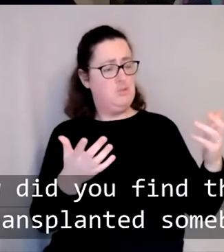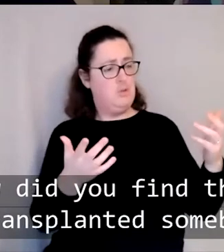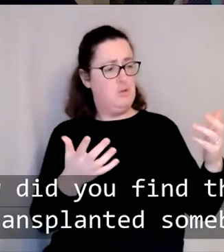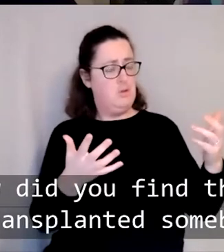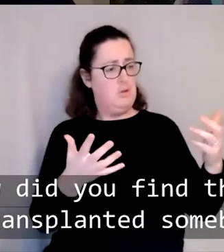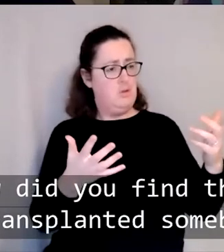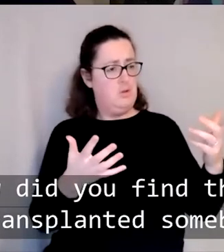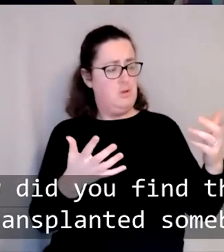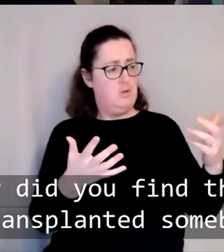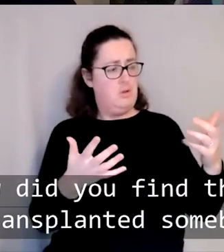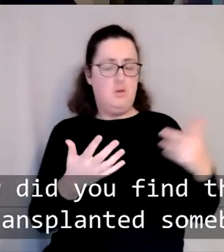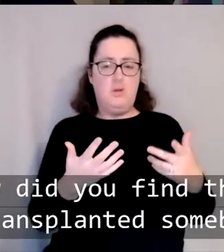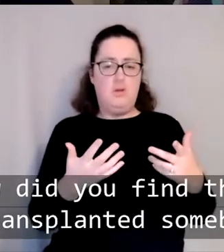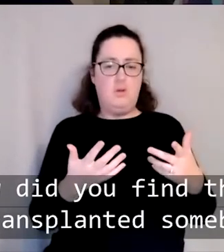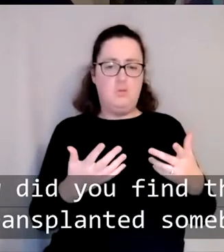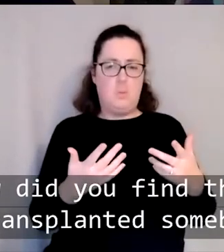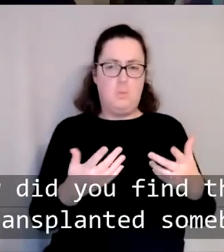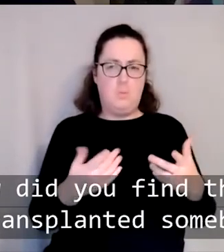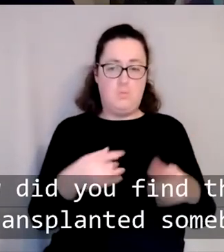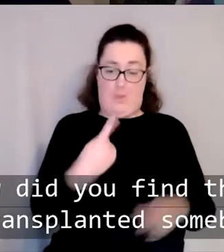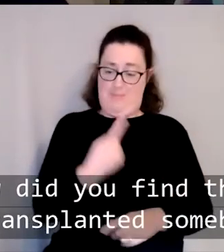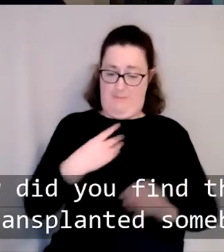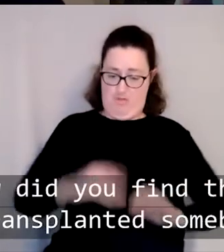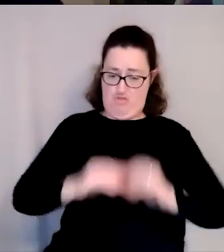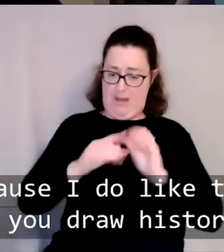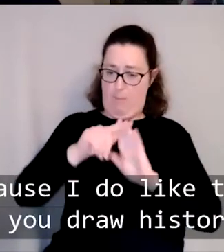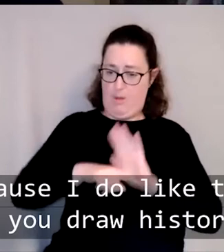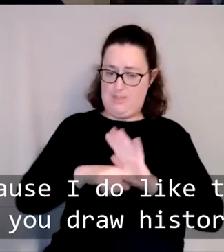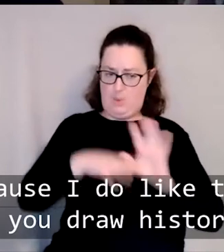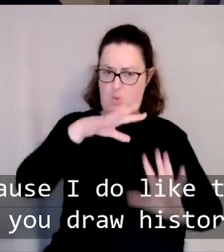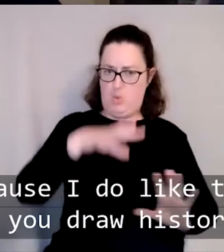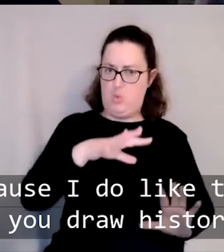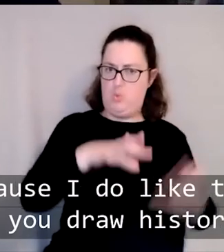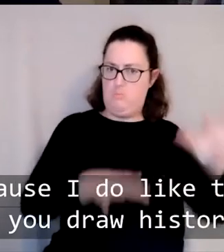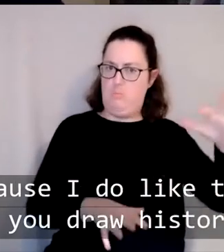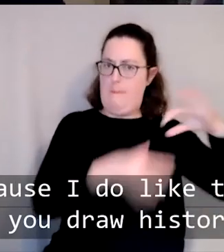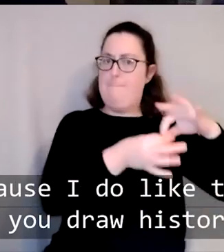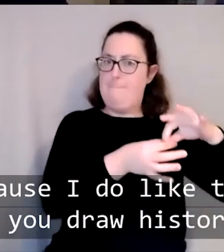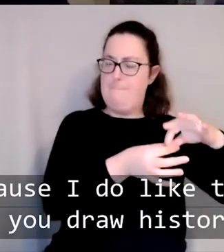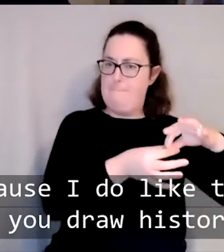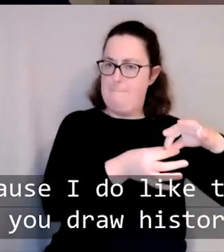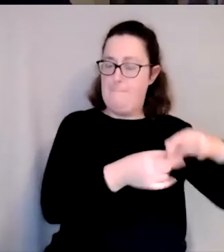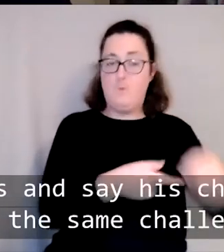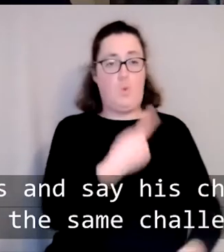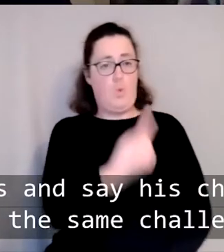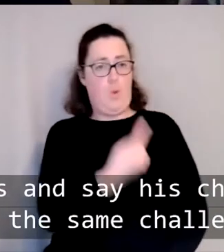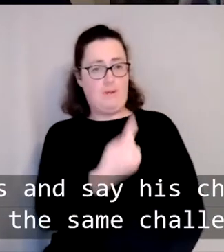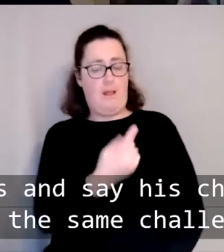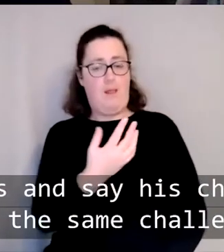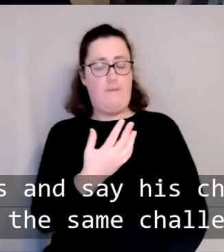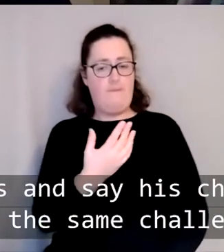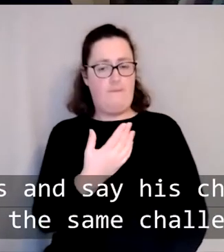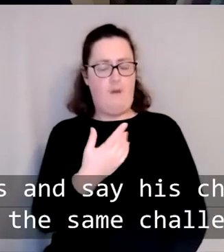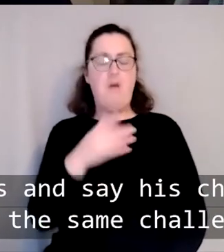that, you know, if you transplanted somebody like him, because I do like the fact that you draw historical analogies and